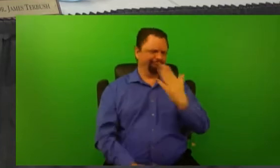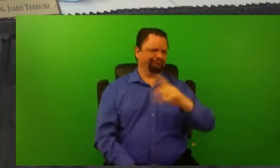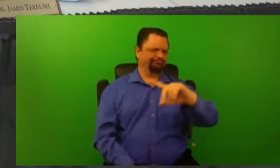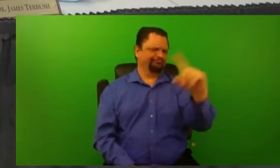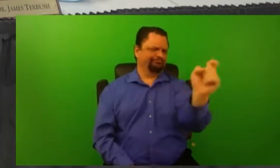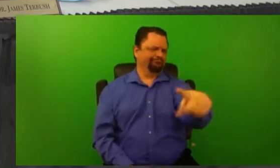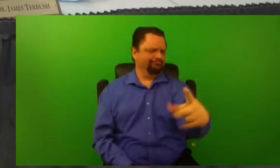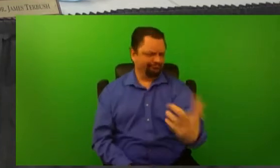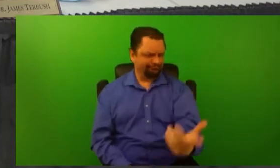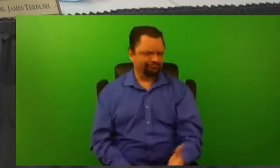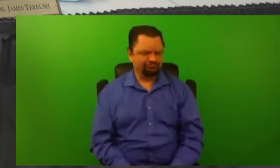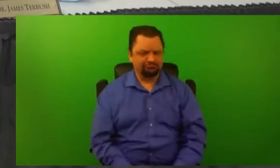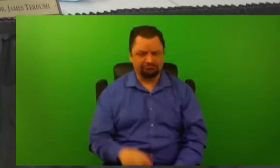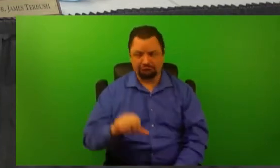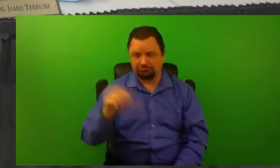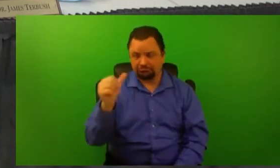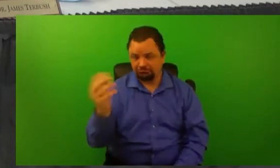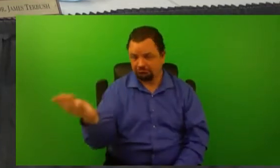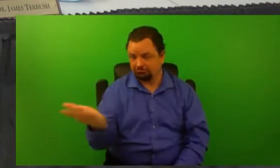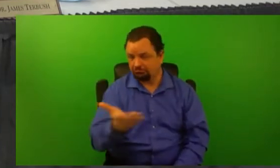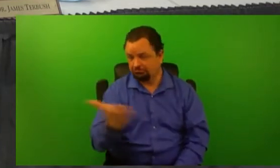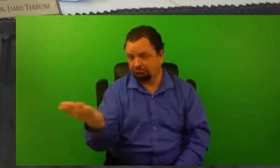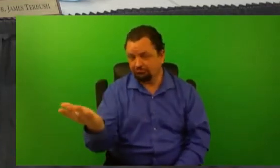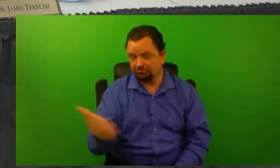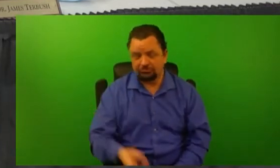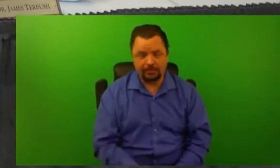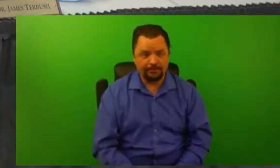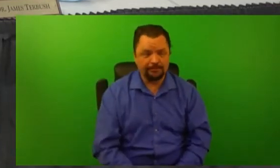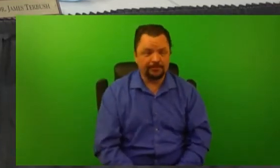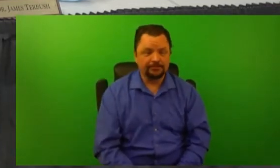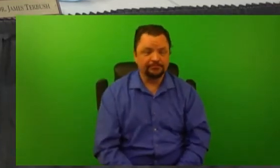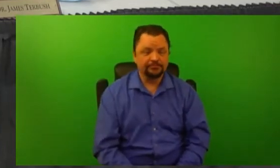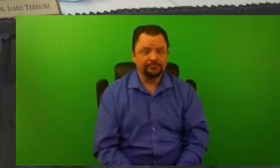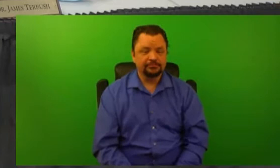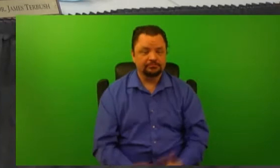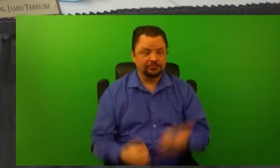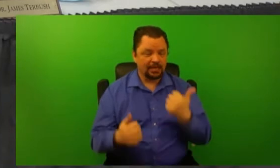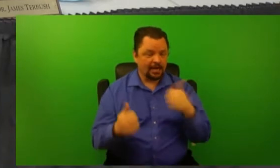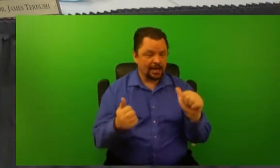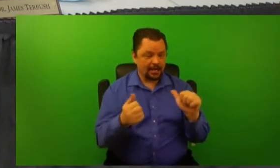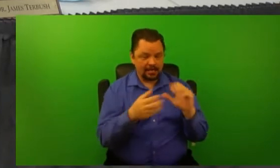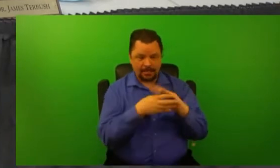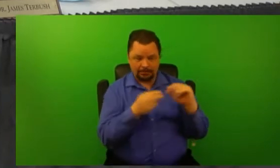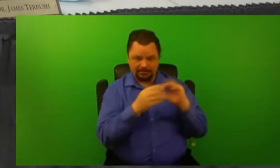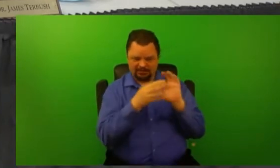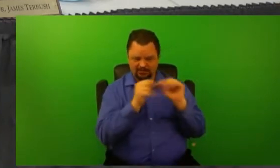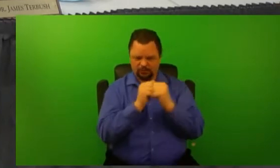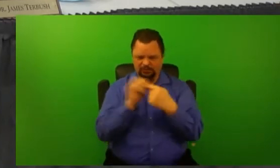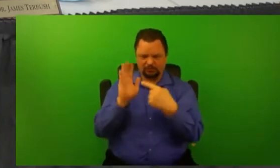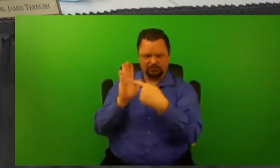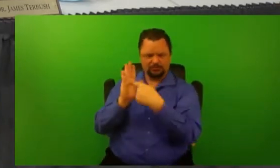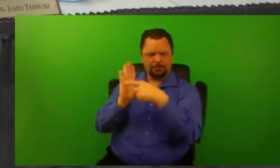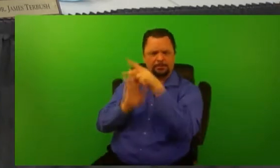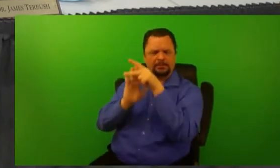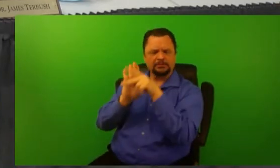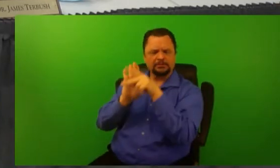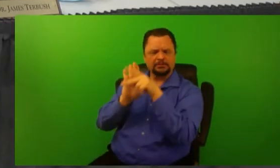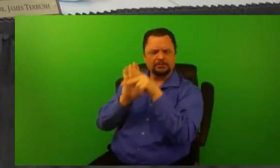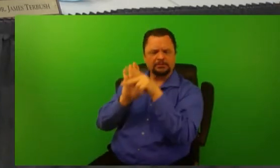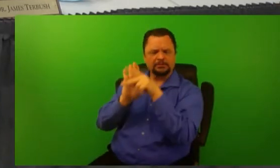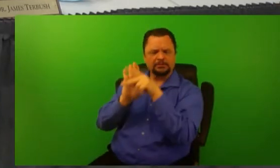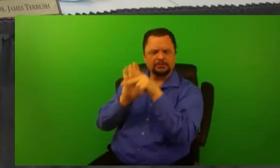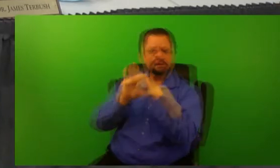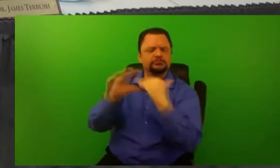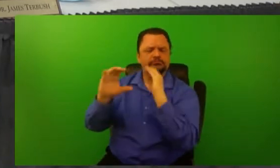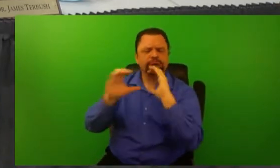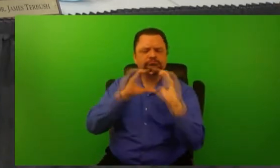Any other board member comments about the email policy? No, I would just say to Kari that I